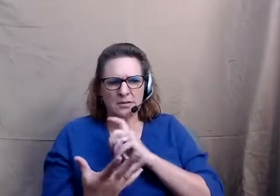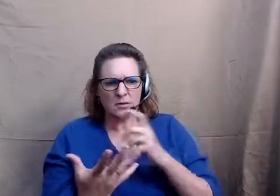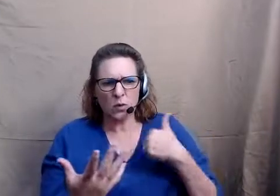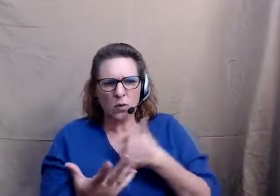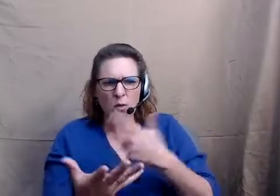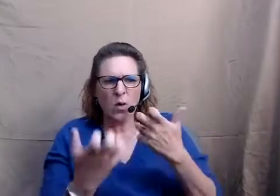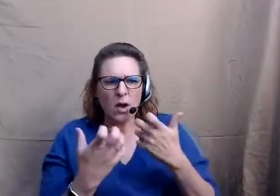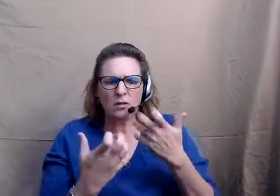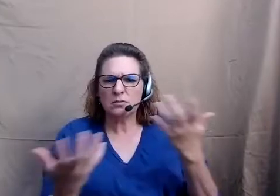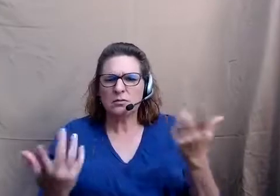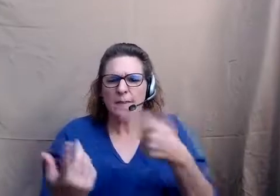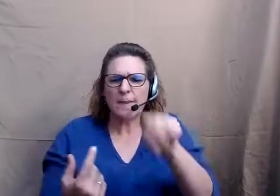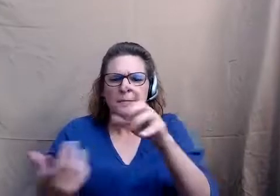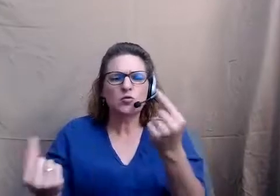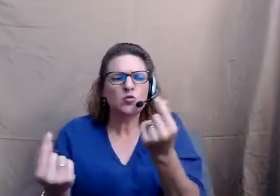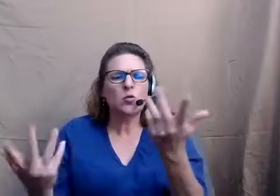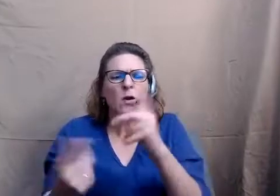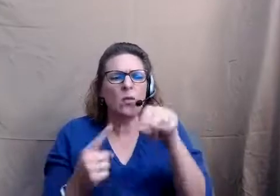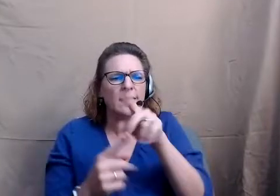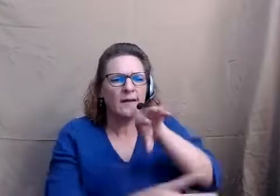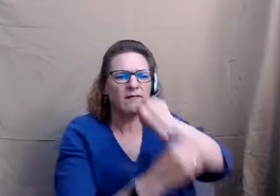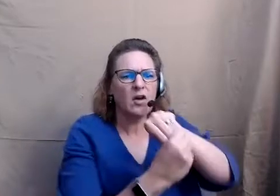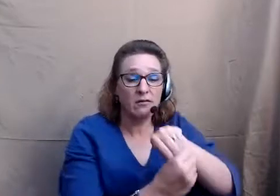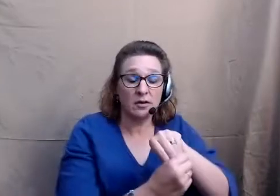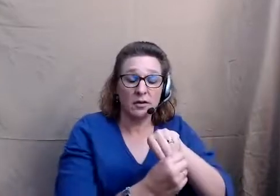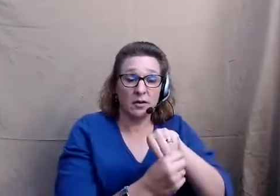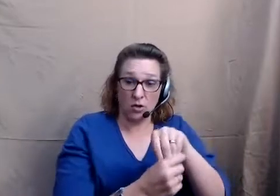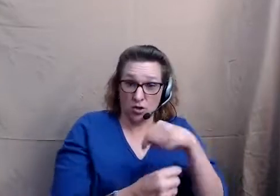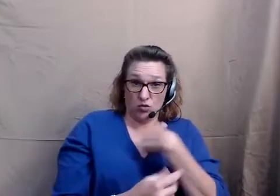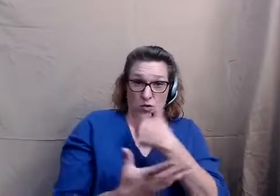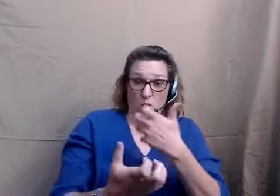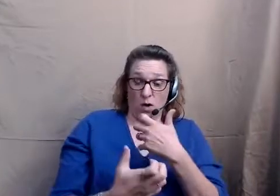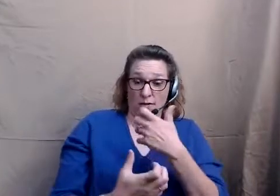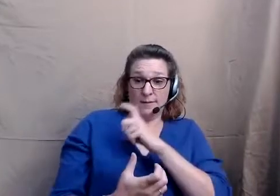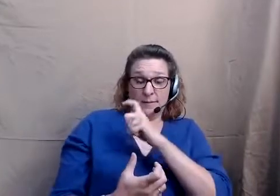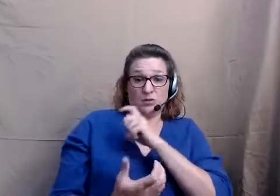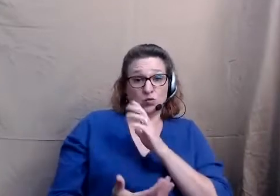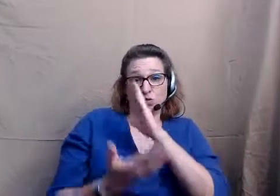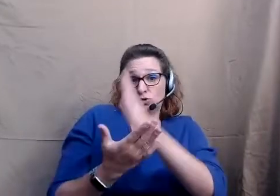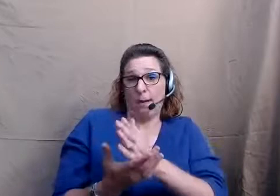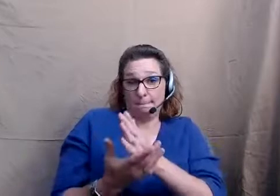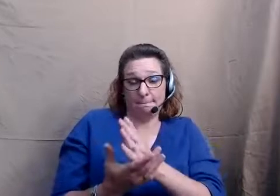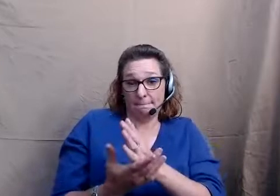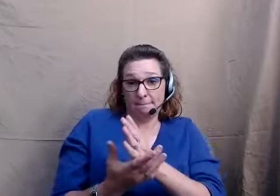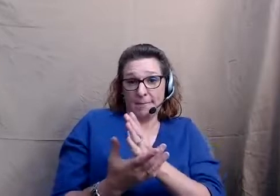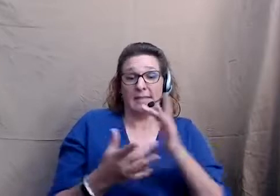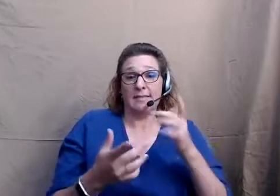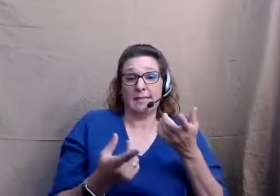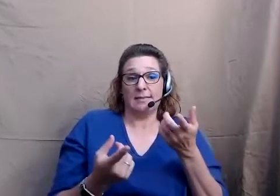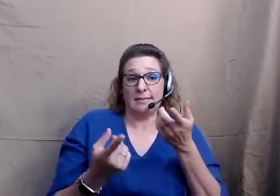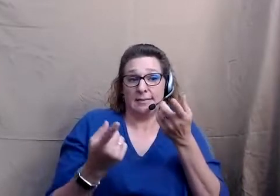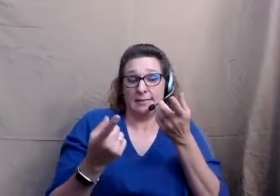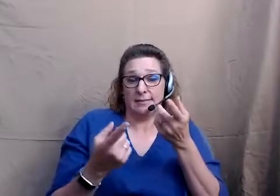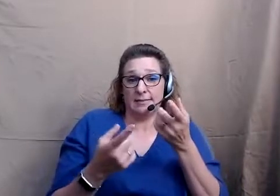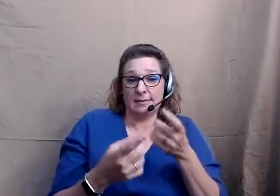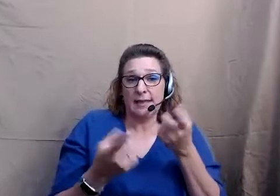intervene? Do we want them to stop a violent incident in the moment? And that work could